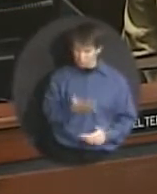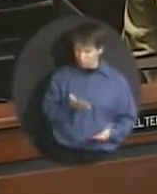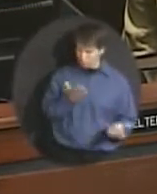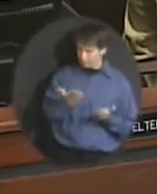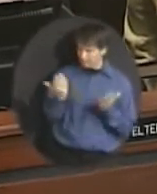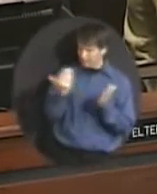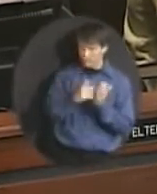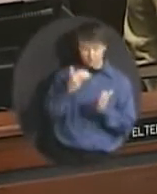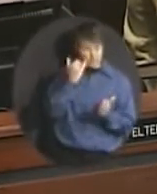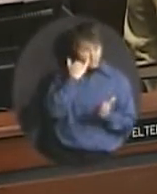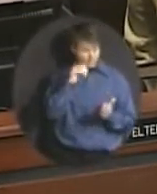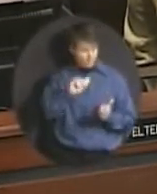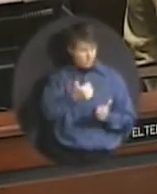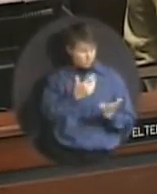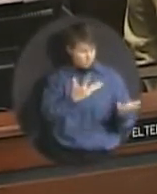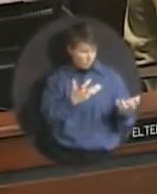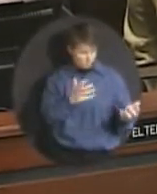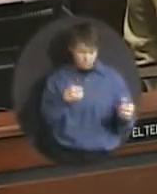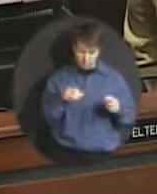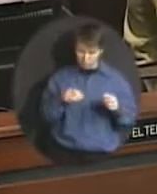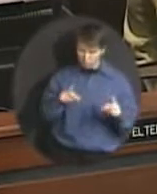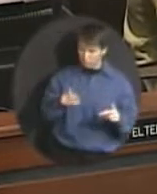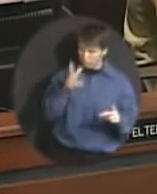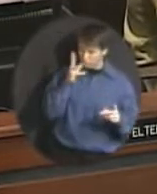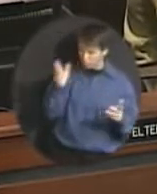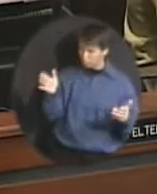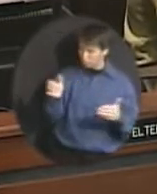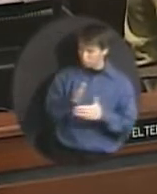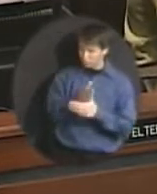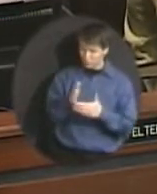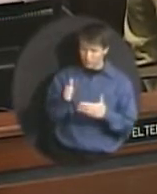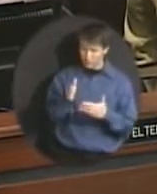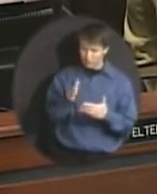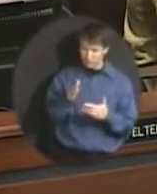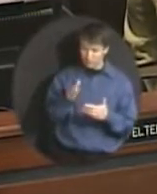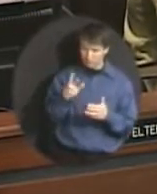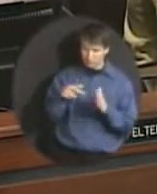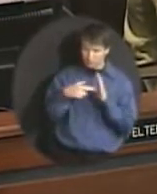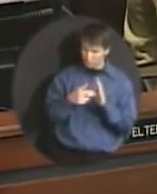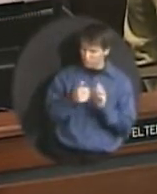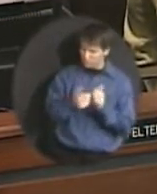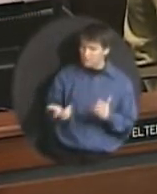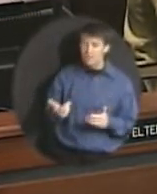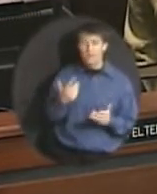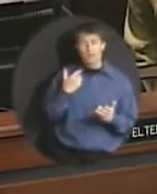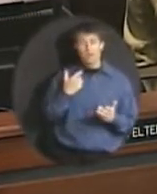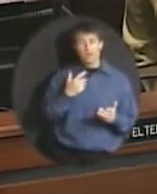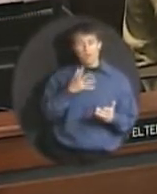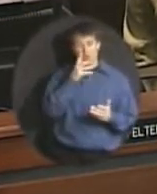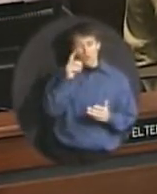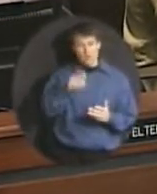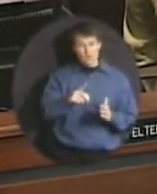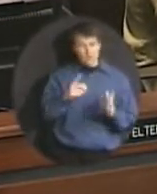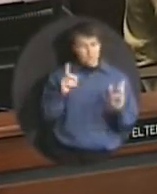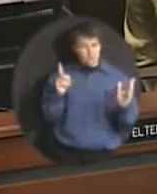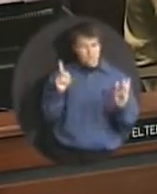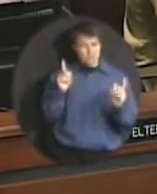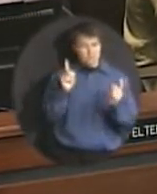anyone else wants the opportunity, I will gladly share the role. You meet about once a